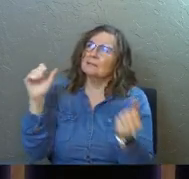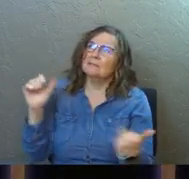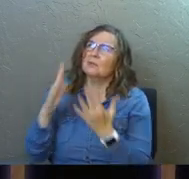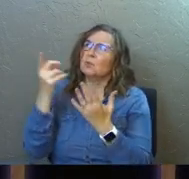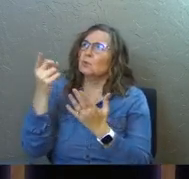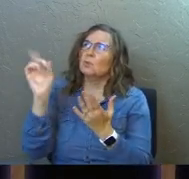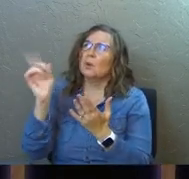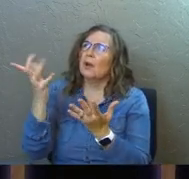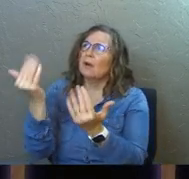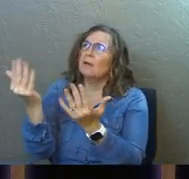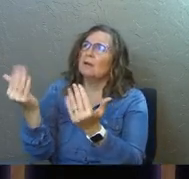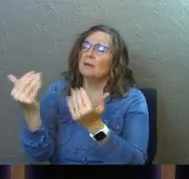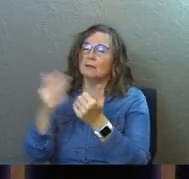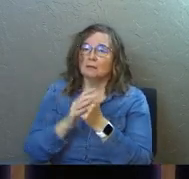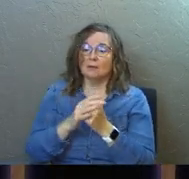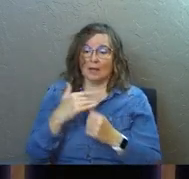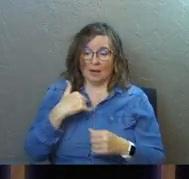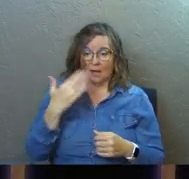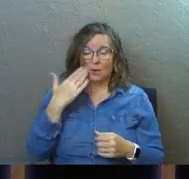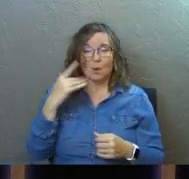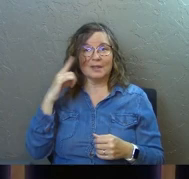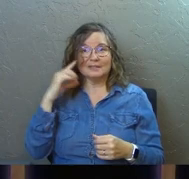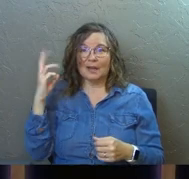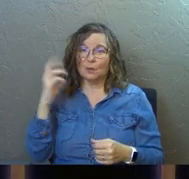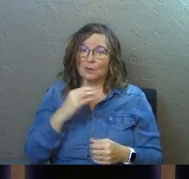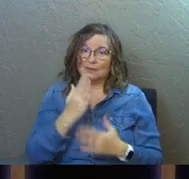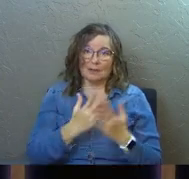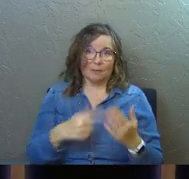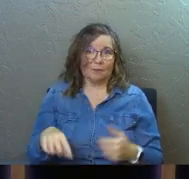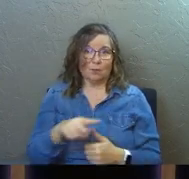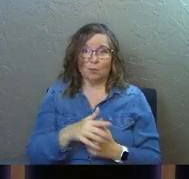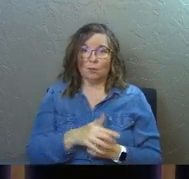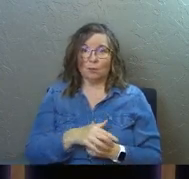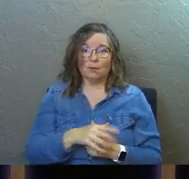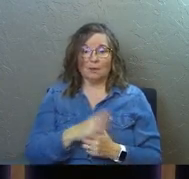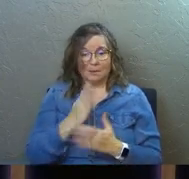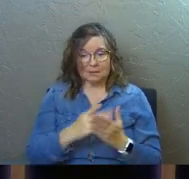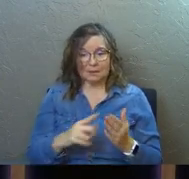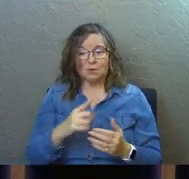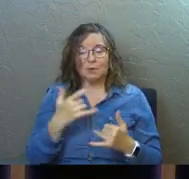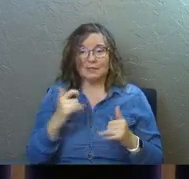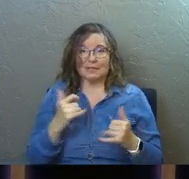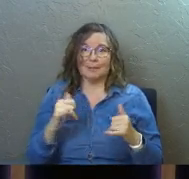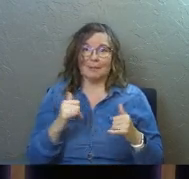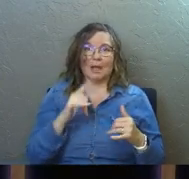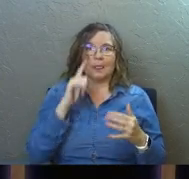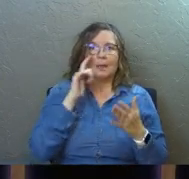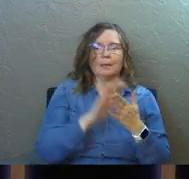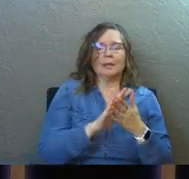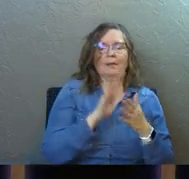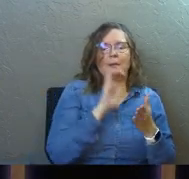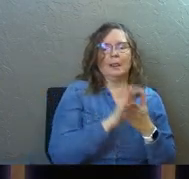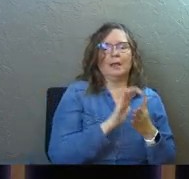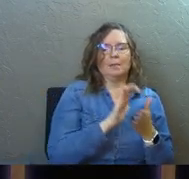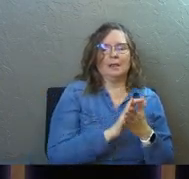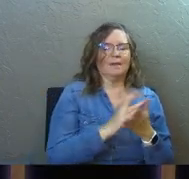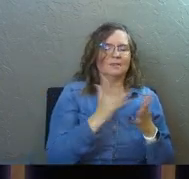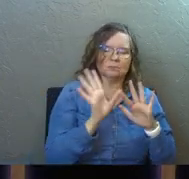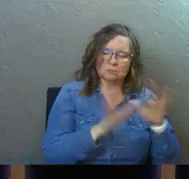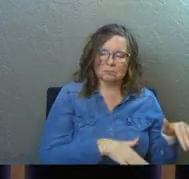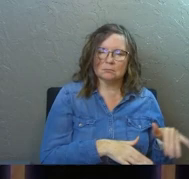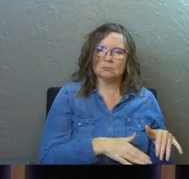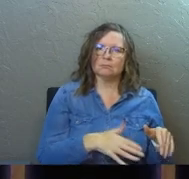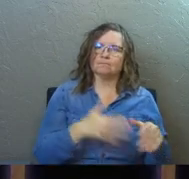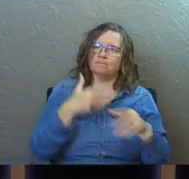at? And I know that sounds weird to some of you, but some of you are still playing the believe game. You need to be done with